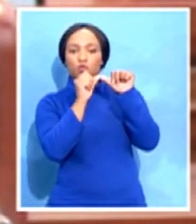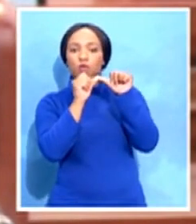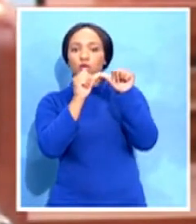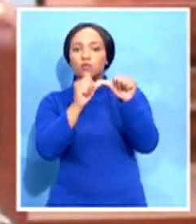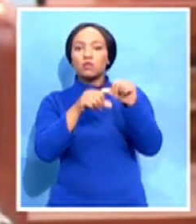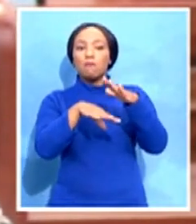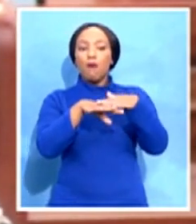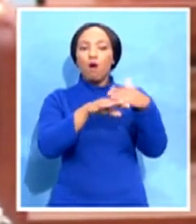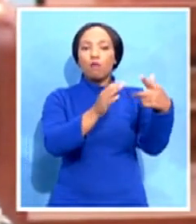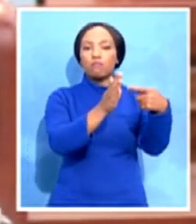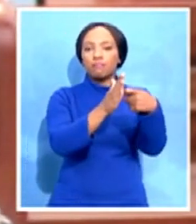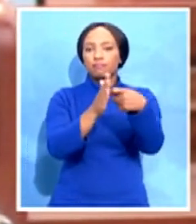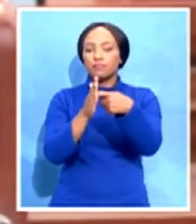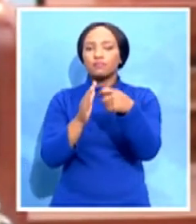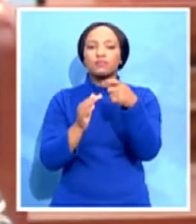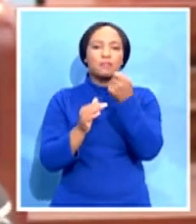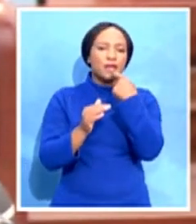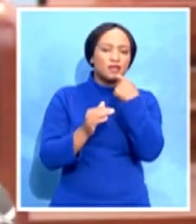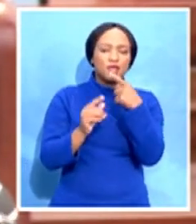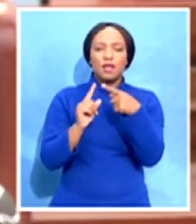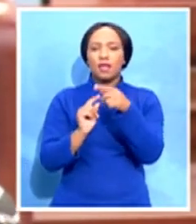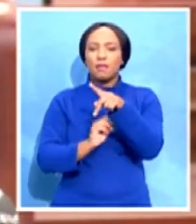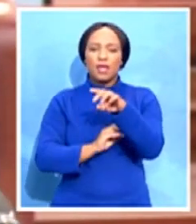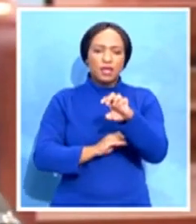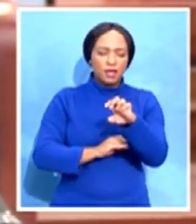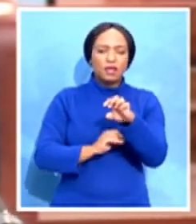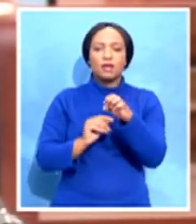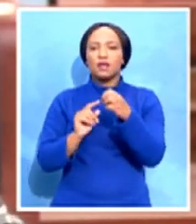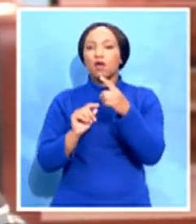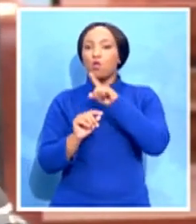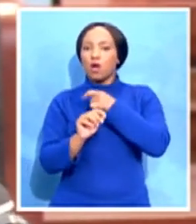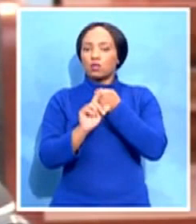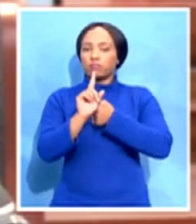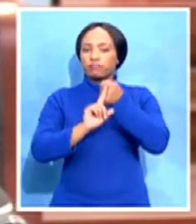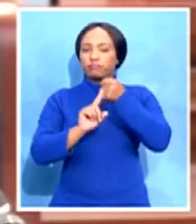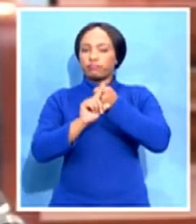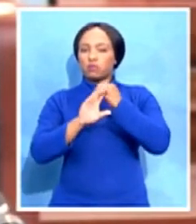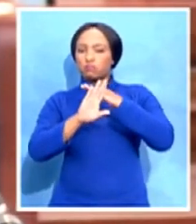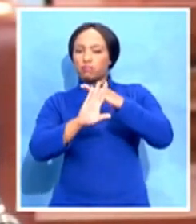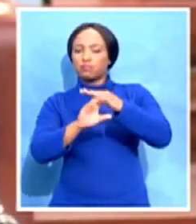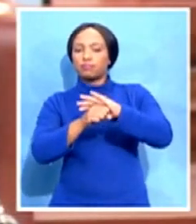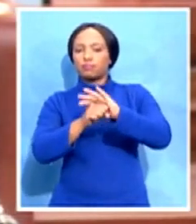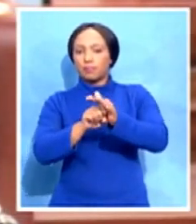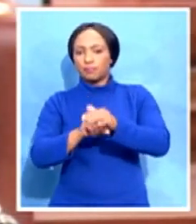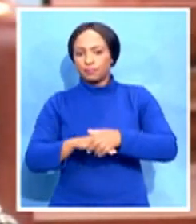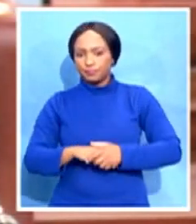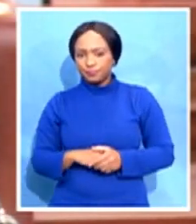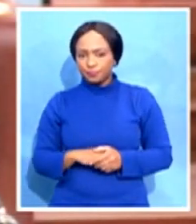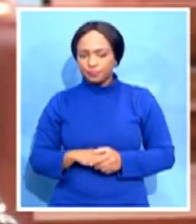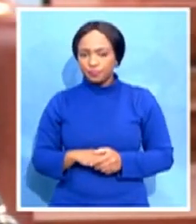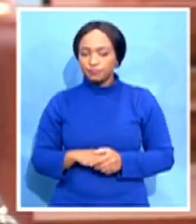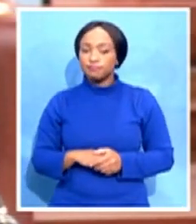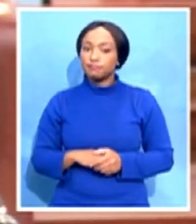medicines and PPE, in the fight against this pandemic COVID-19. In terms of vaccines